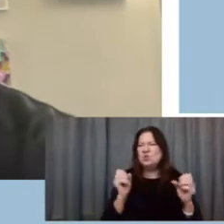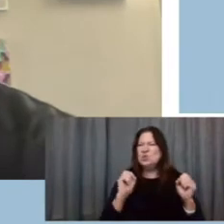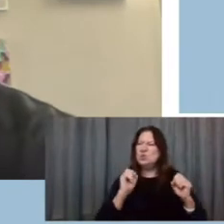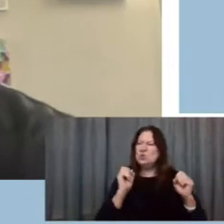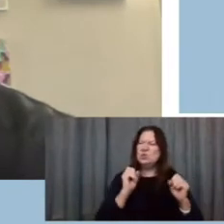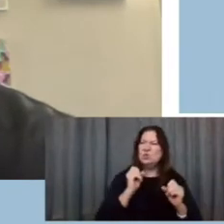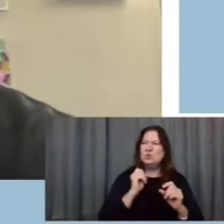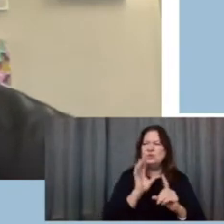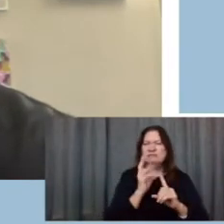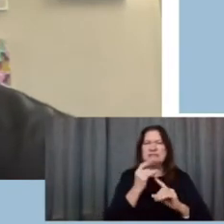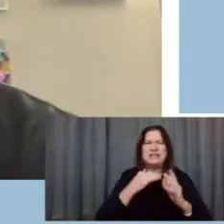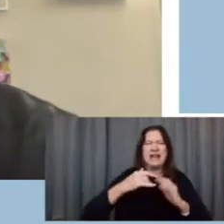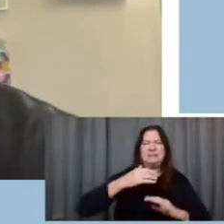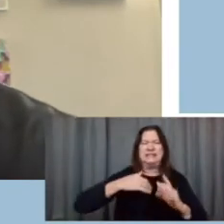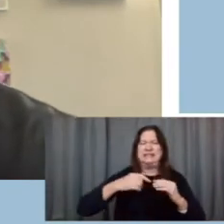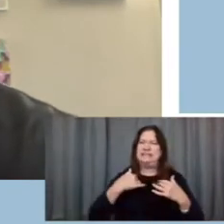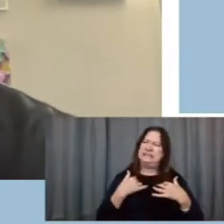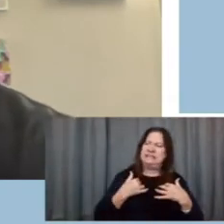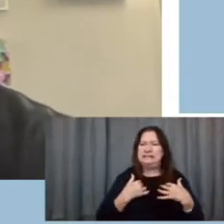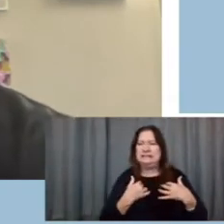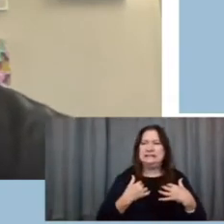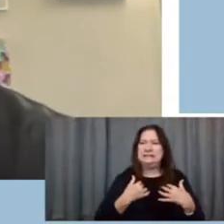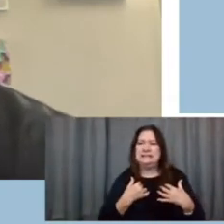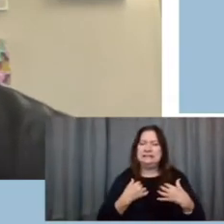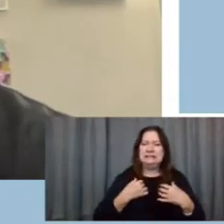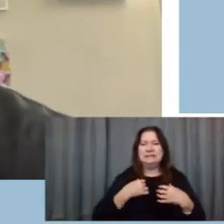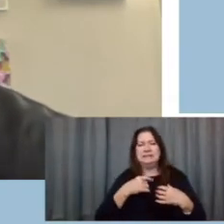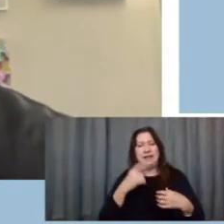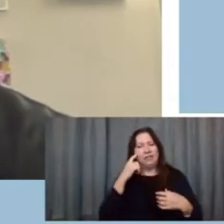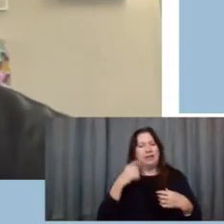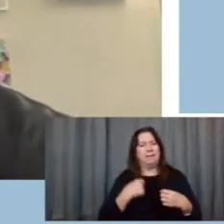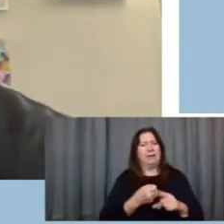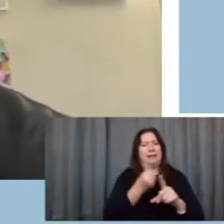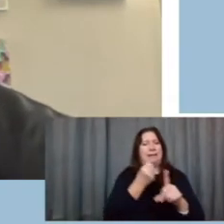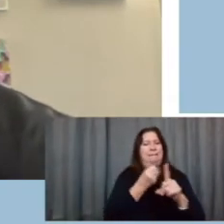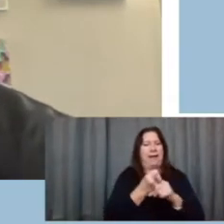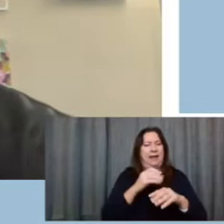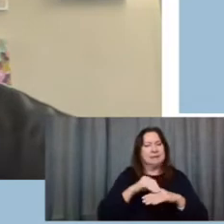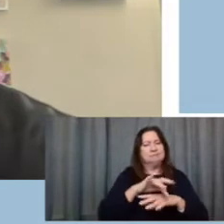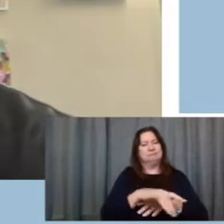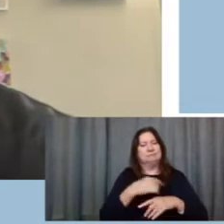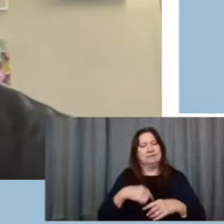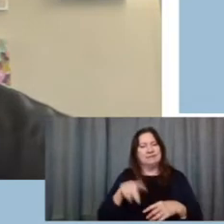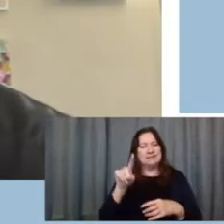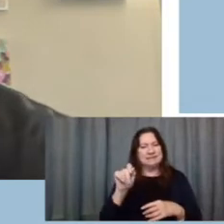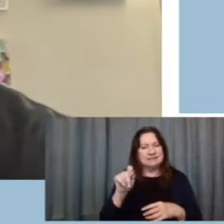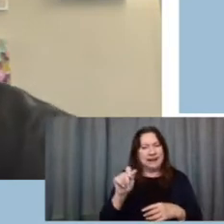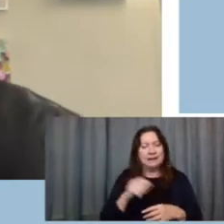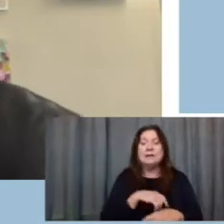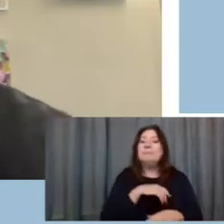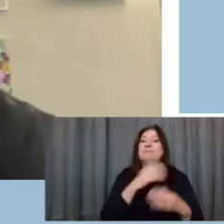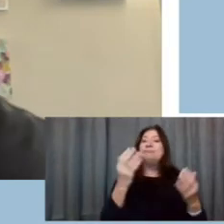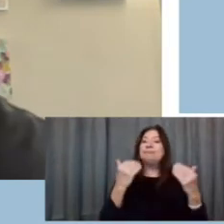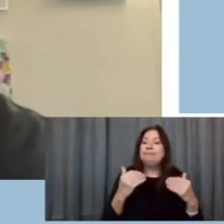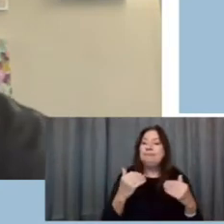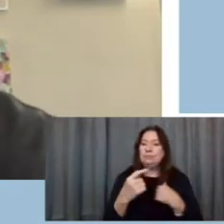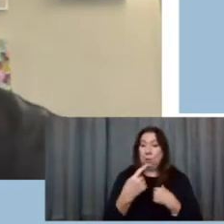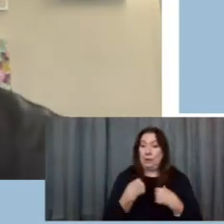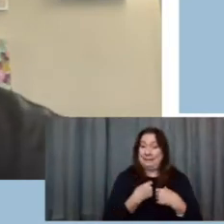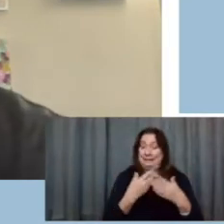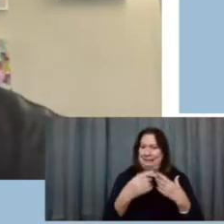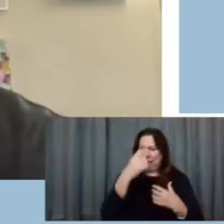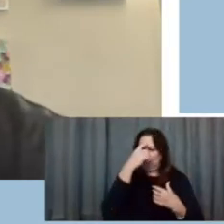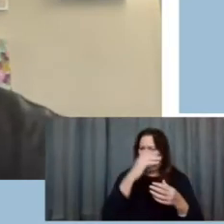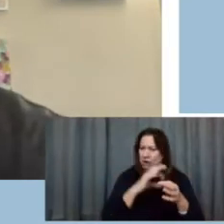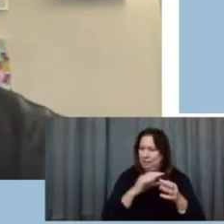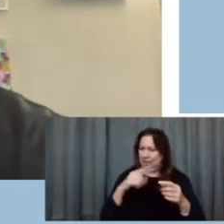about and measuring the impacts and disaggregating data. In terms of, so once I've kind of thought about these